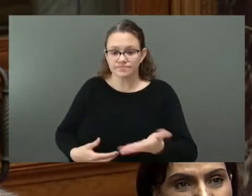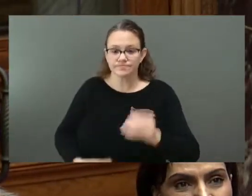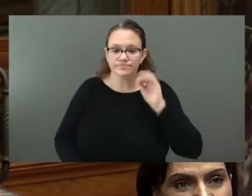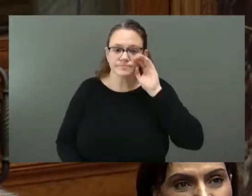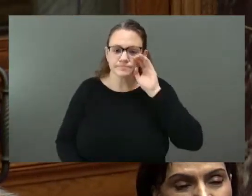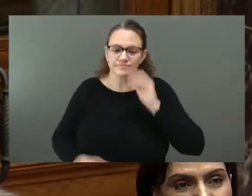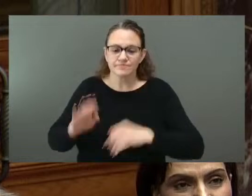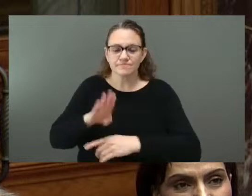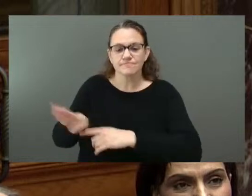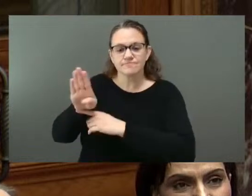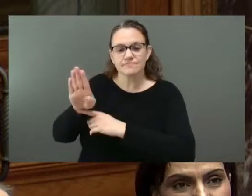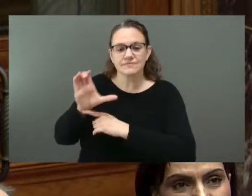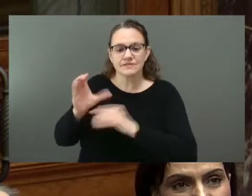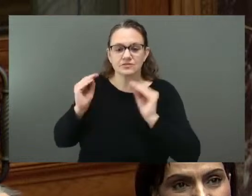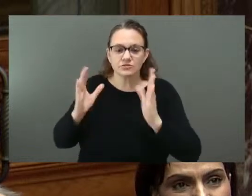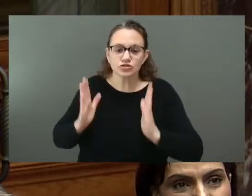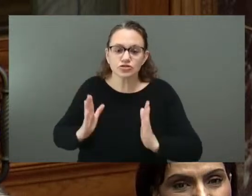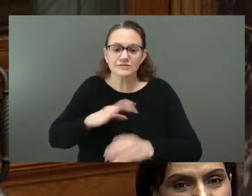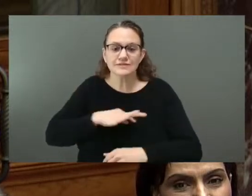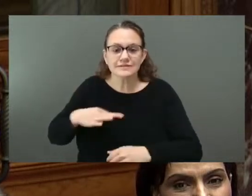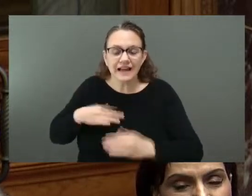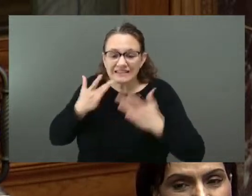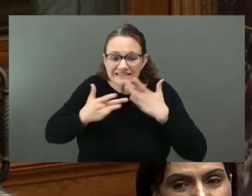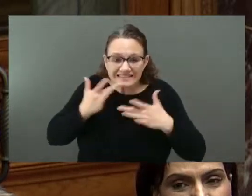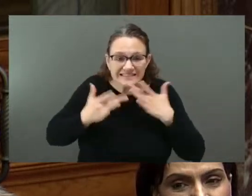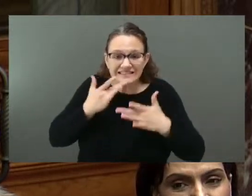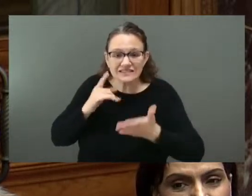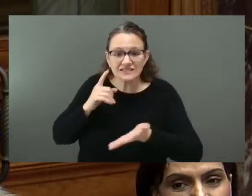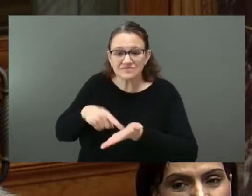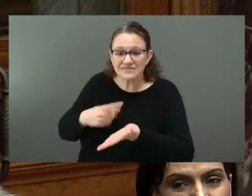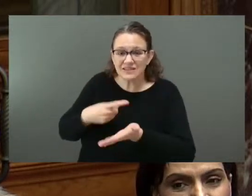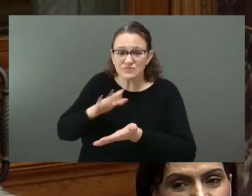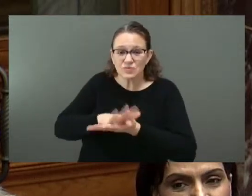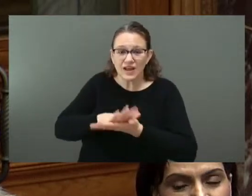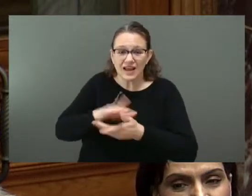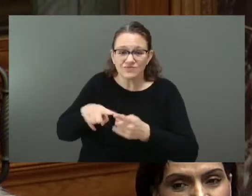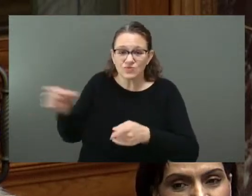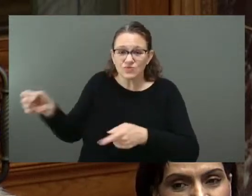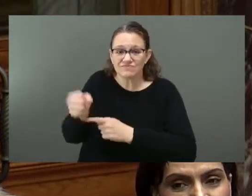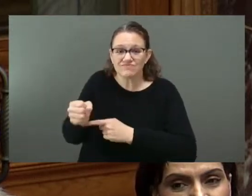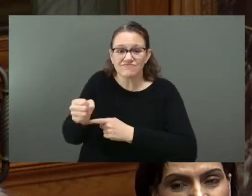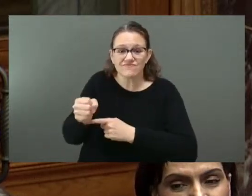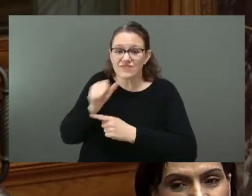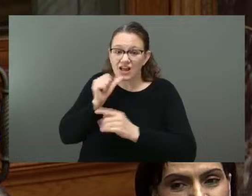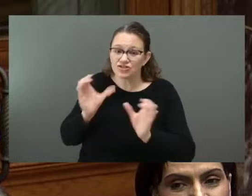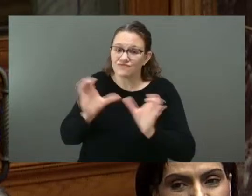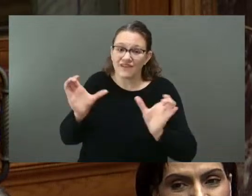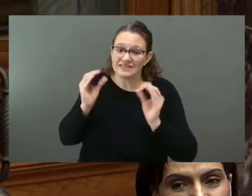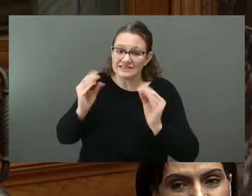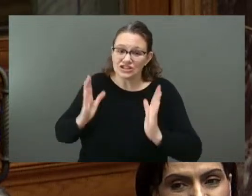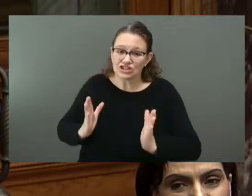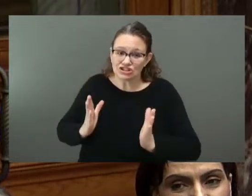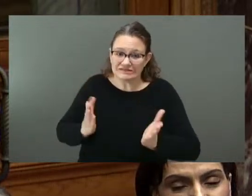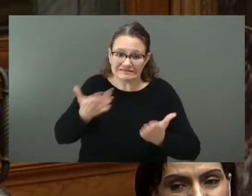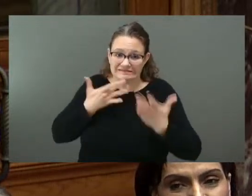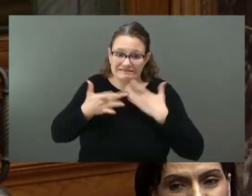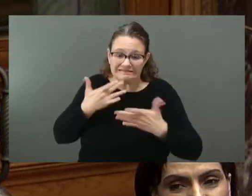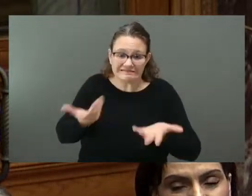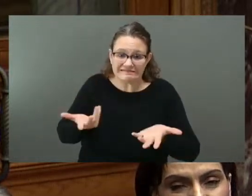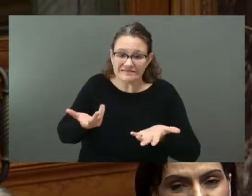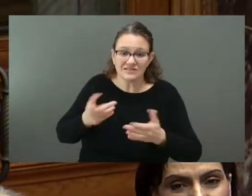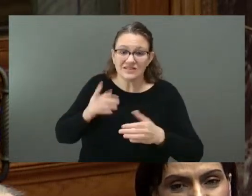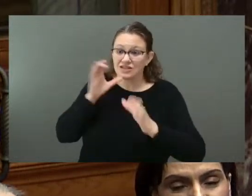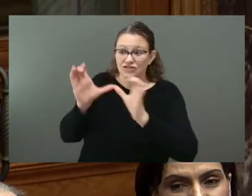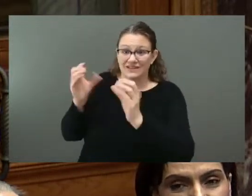on uncertified teachers. The number of uncertified teachers in the province has tripled over the last 4 years. Portables have become